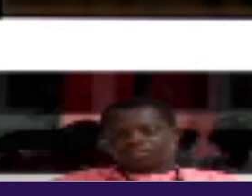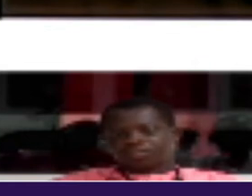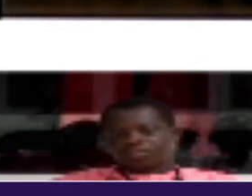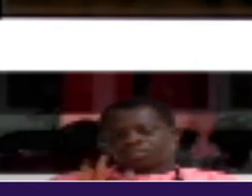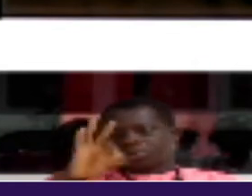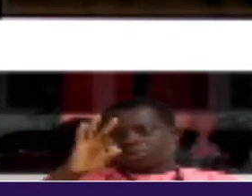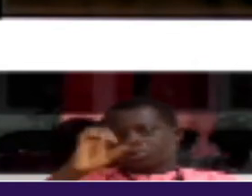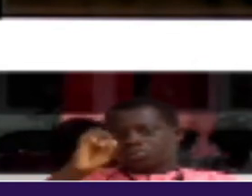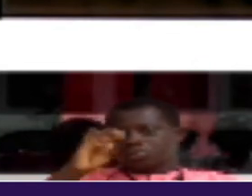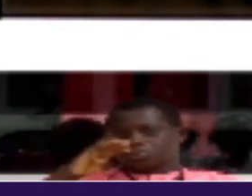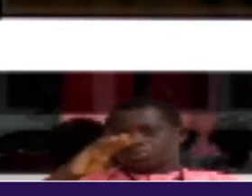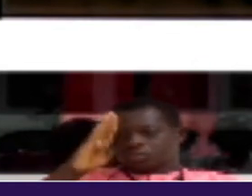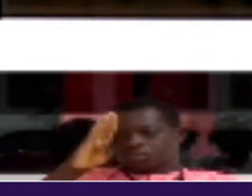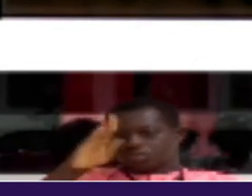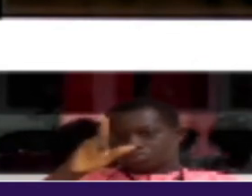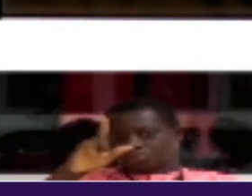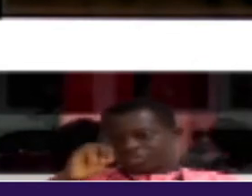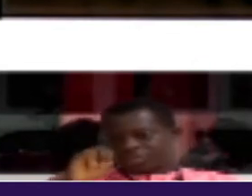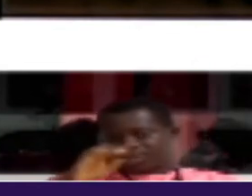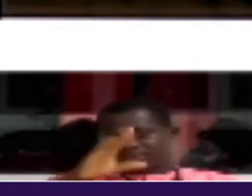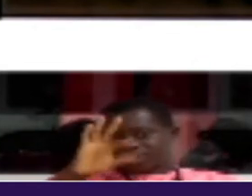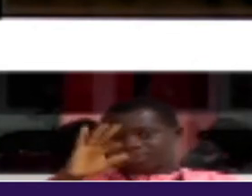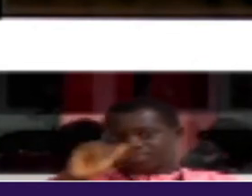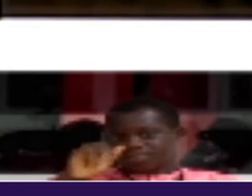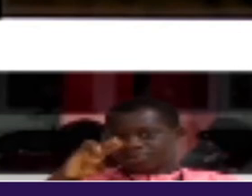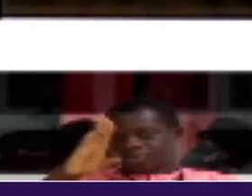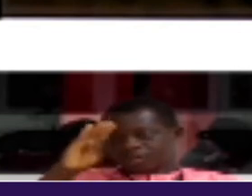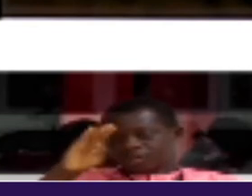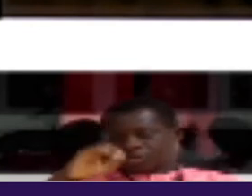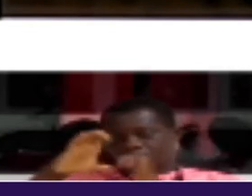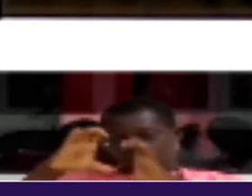Tumbul Tamba was communicating on the phone.